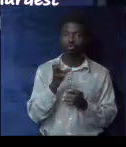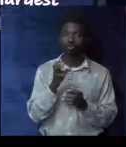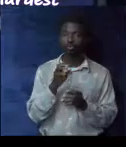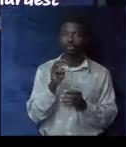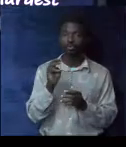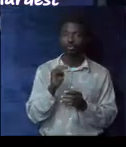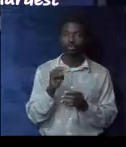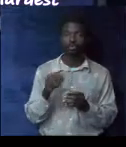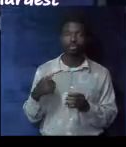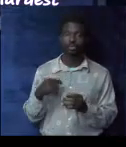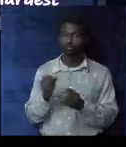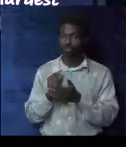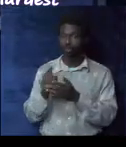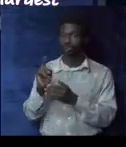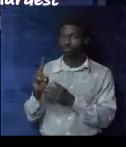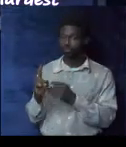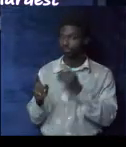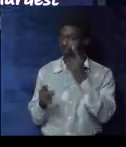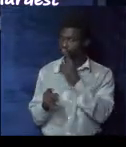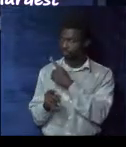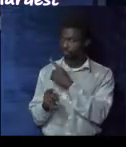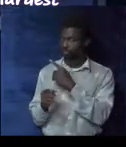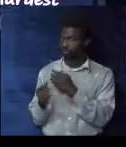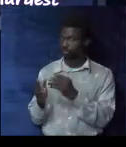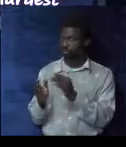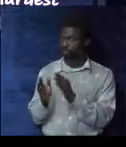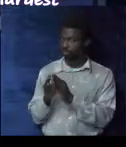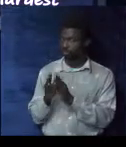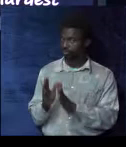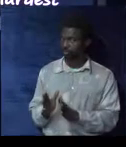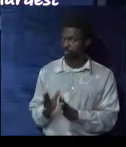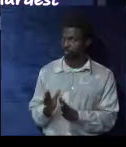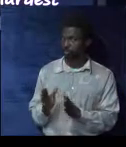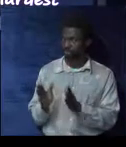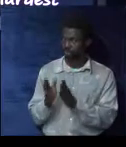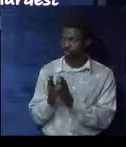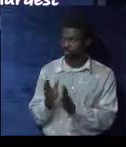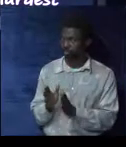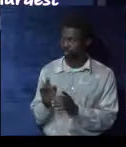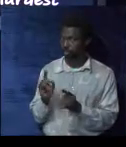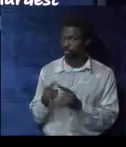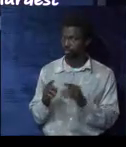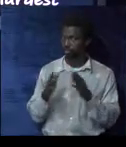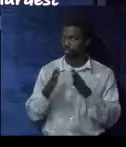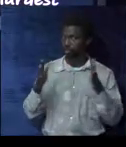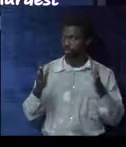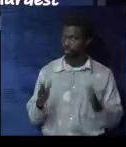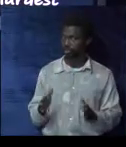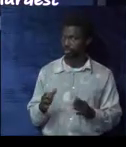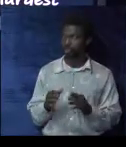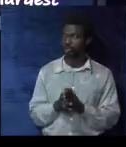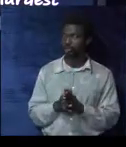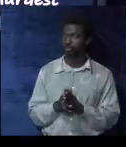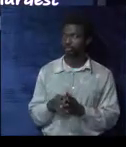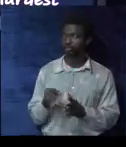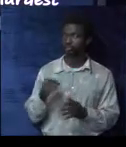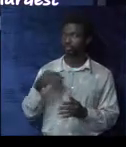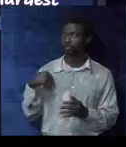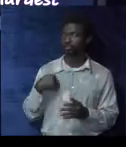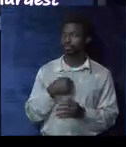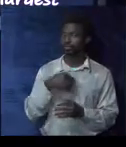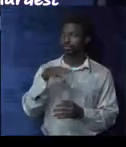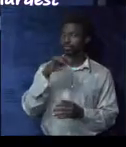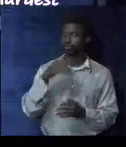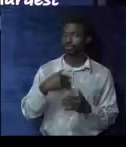So we label this as a 1. So this is the smallest number, number 1. Remember that we are arranging from the smallest to the largest. Then we pick